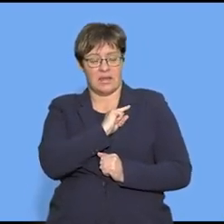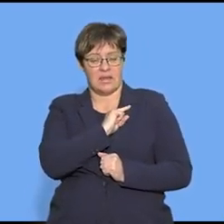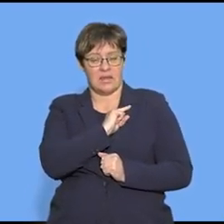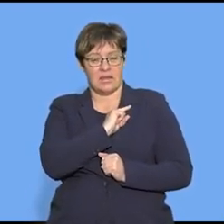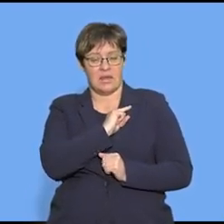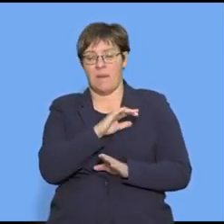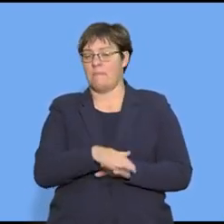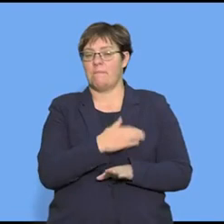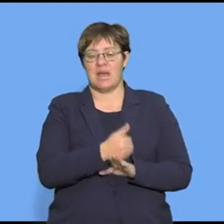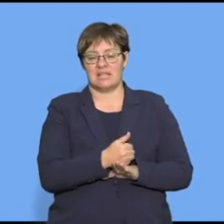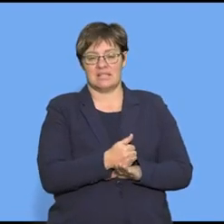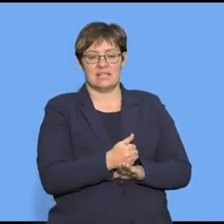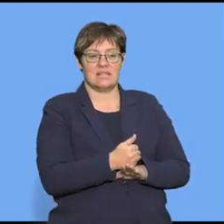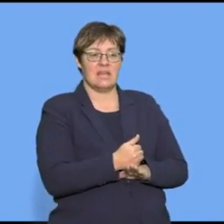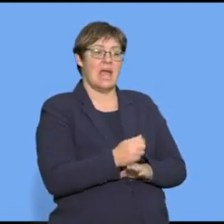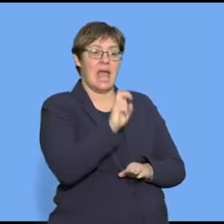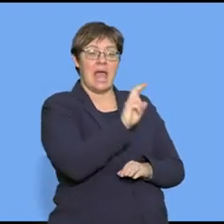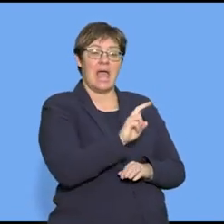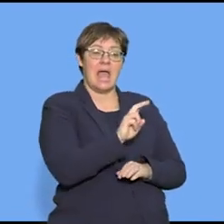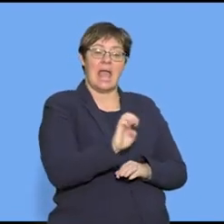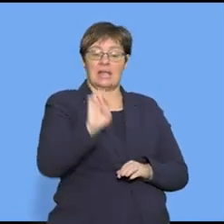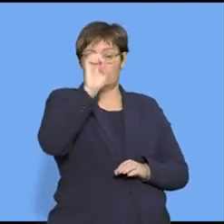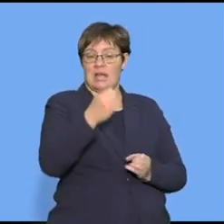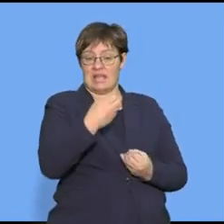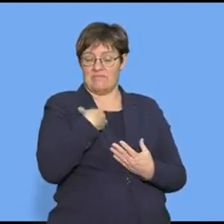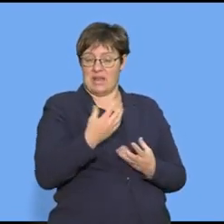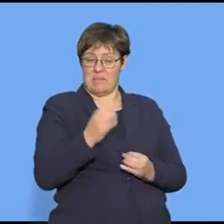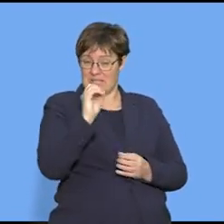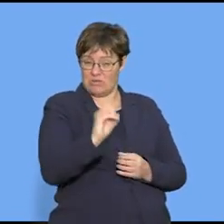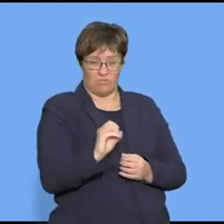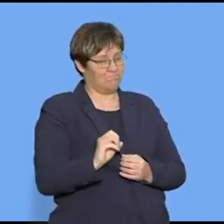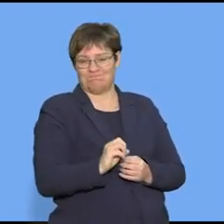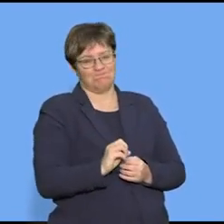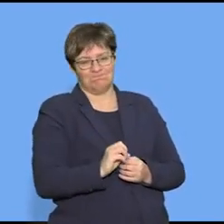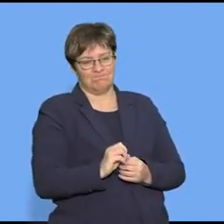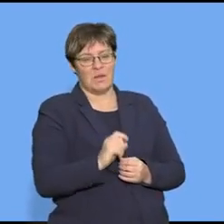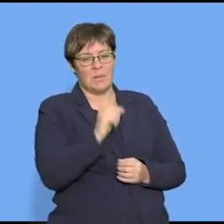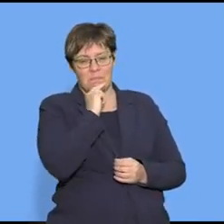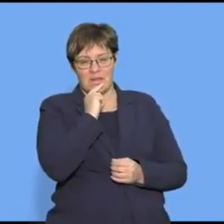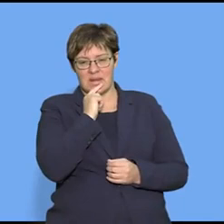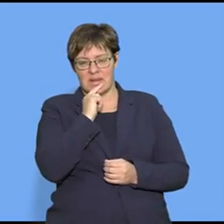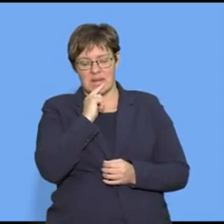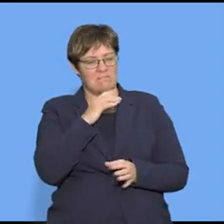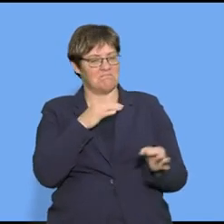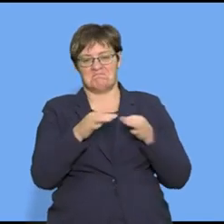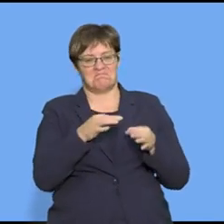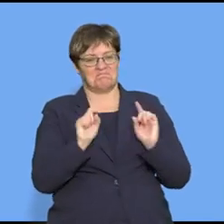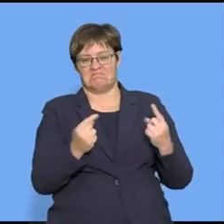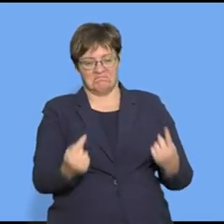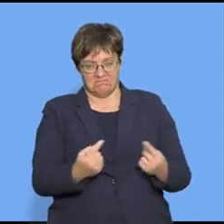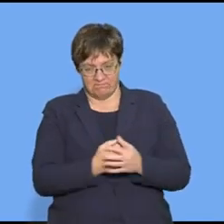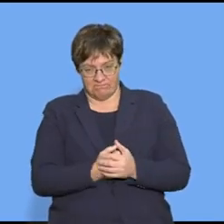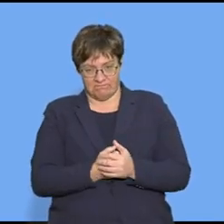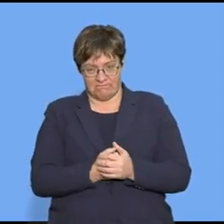no base and exponent that will give me a number that is 0. So this is undefined, right?